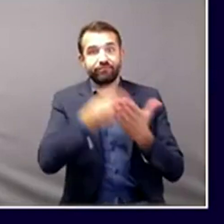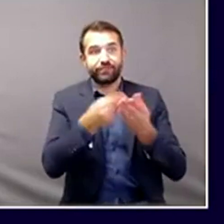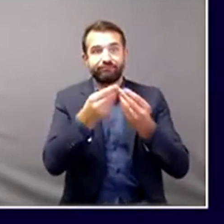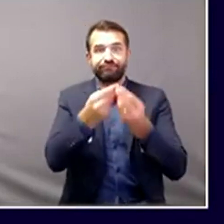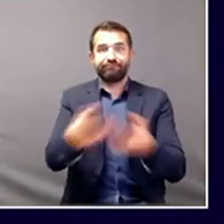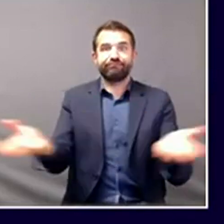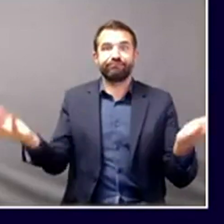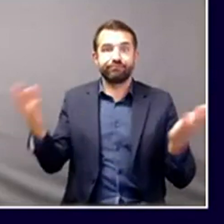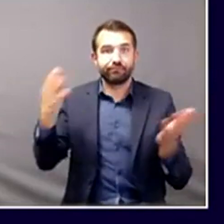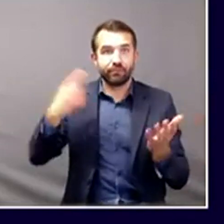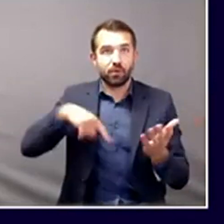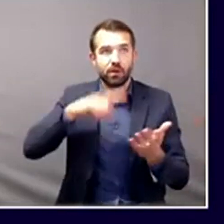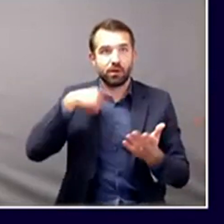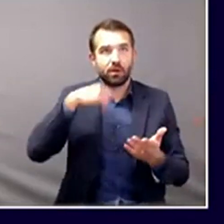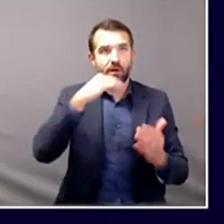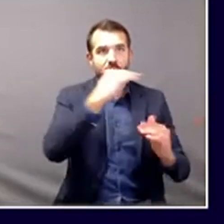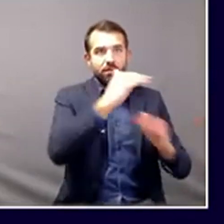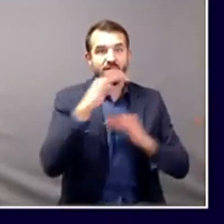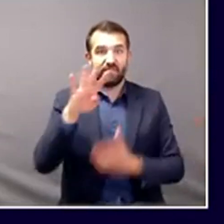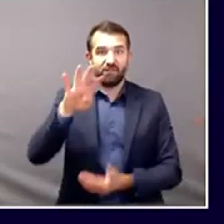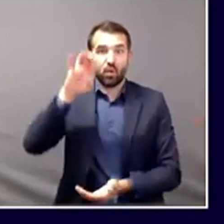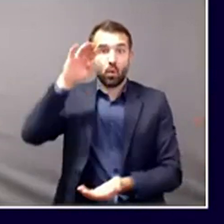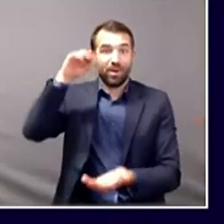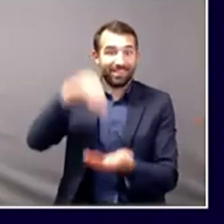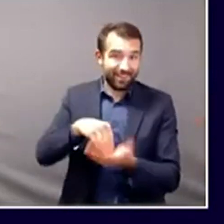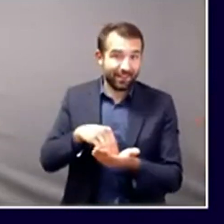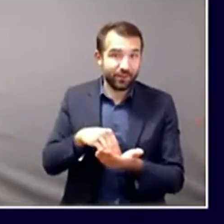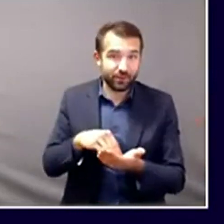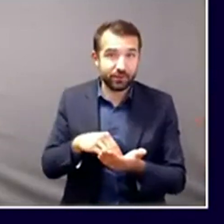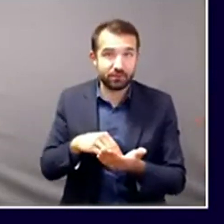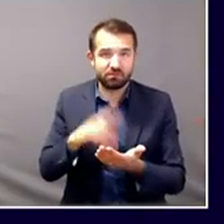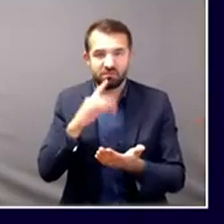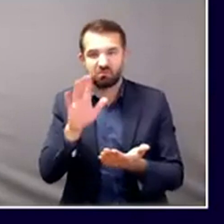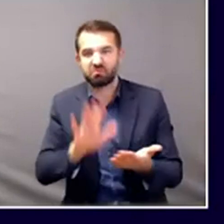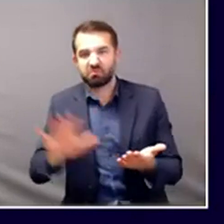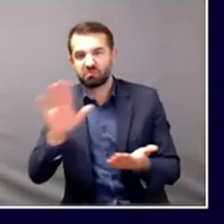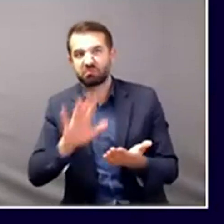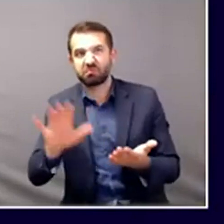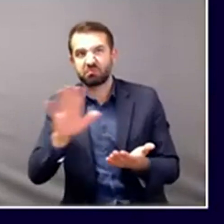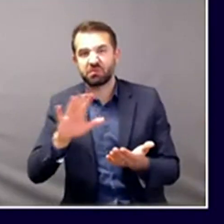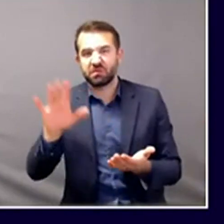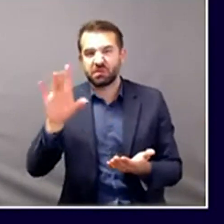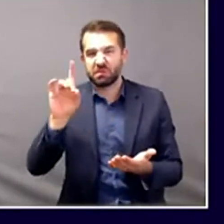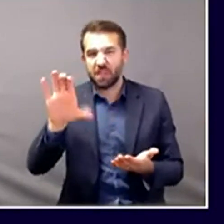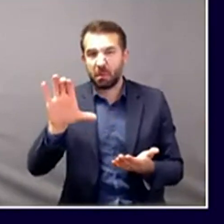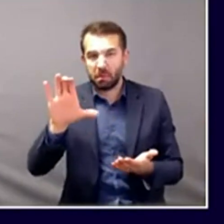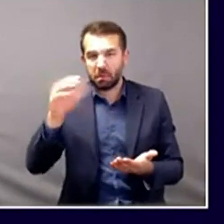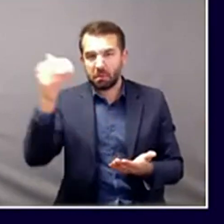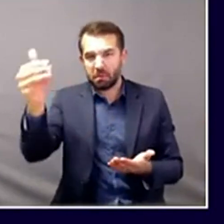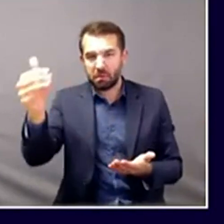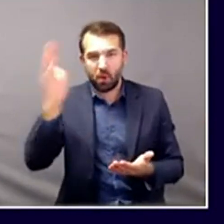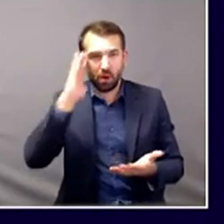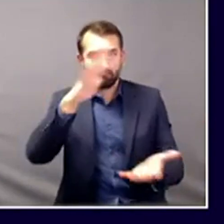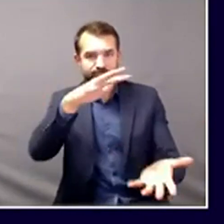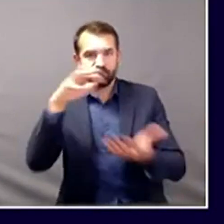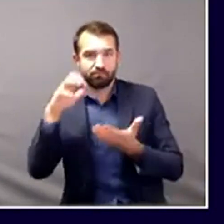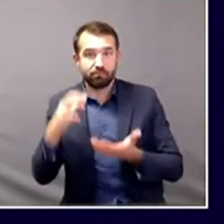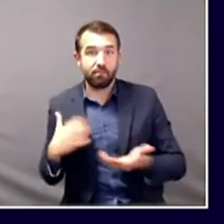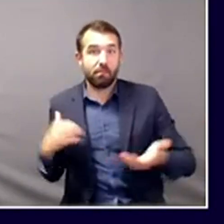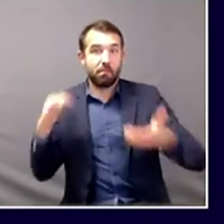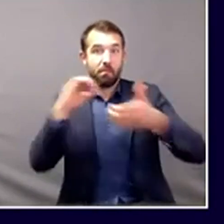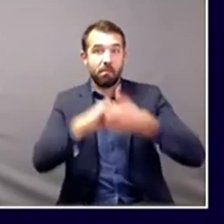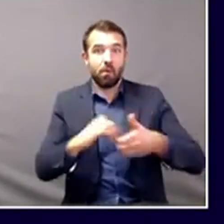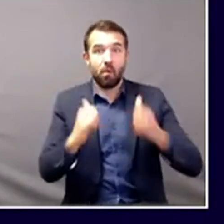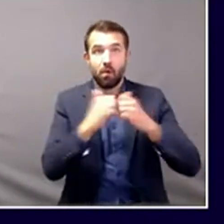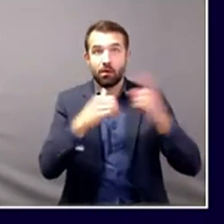tests by December. We are newly partnering with Walgreens to distribute the bulk of the tests, approximately